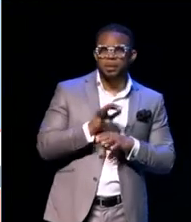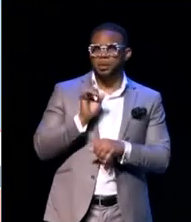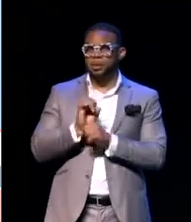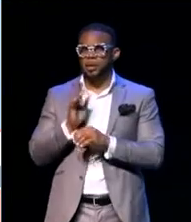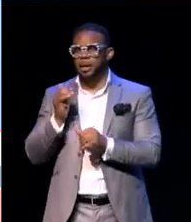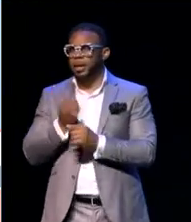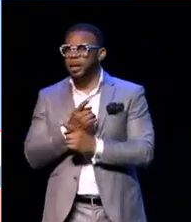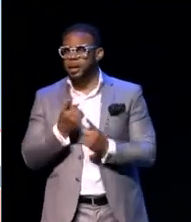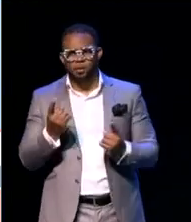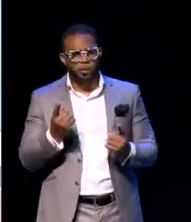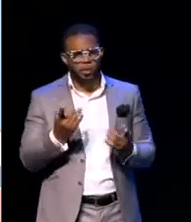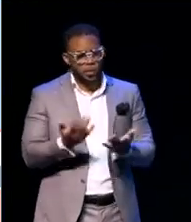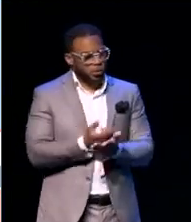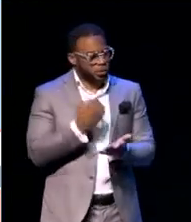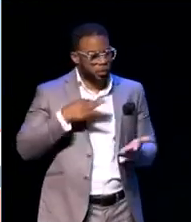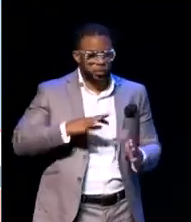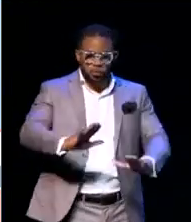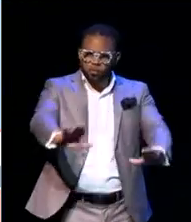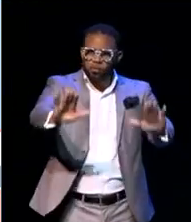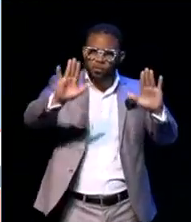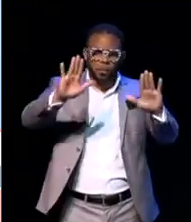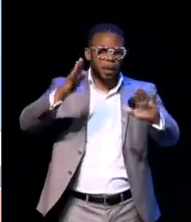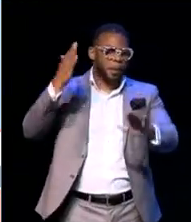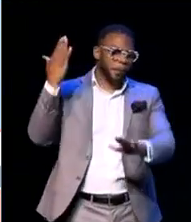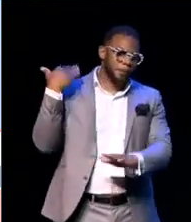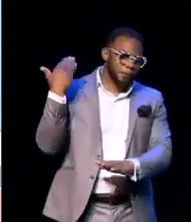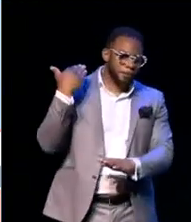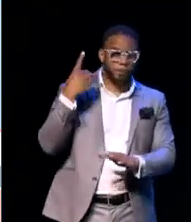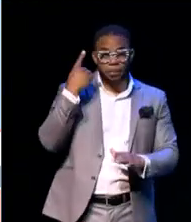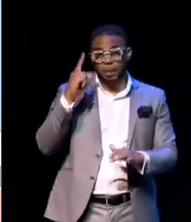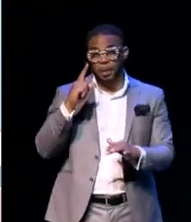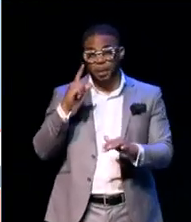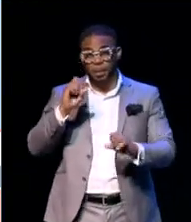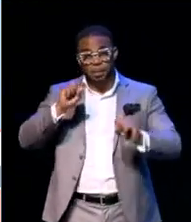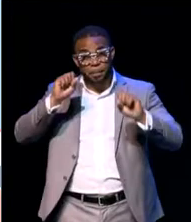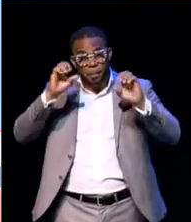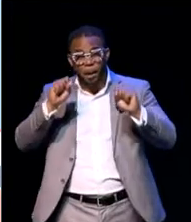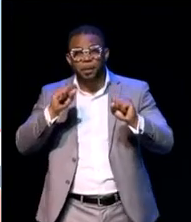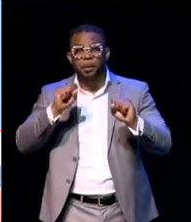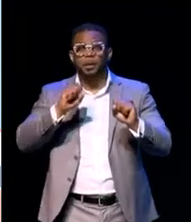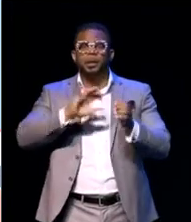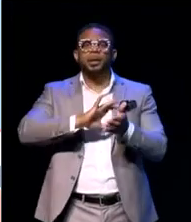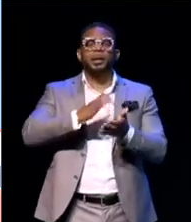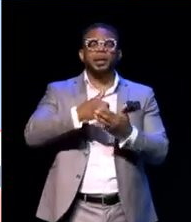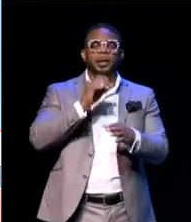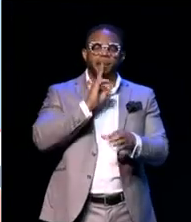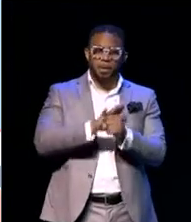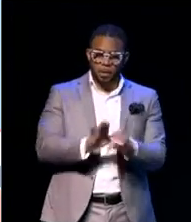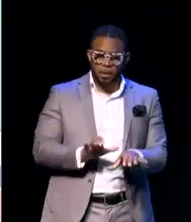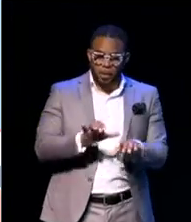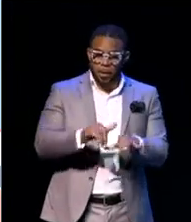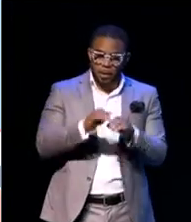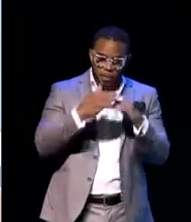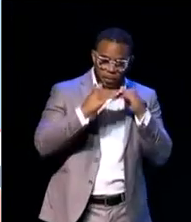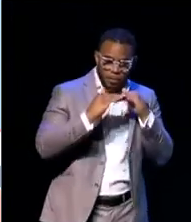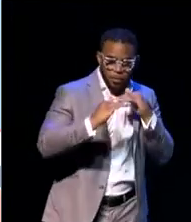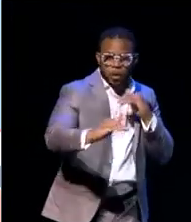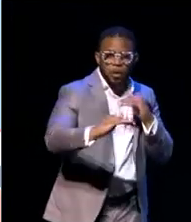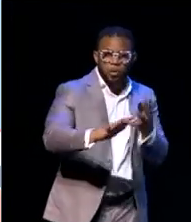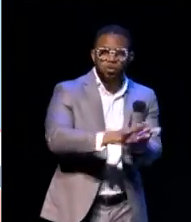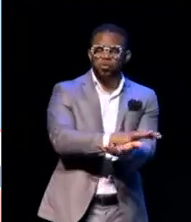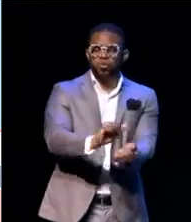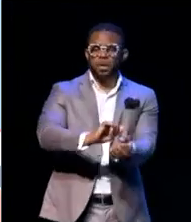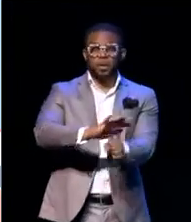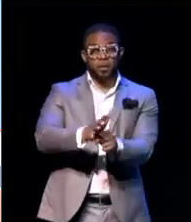employers, everyone deserves a tremendous pat on the back for the amount of commitment they put into helping us flatten the curve and crush